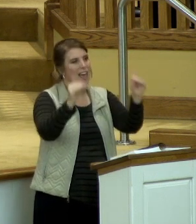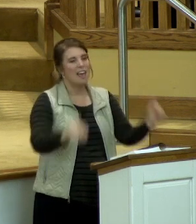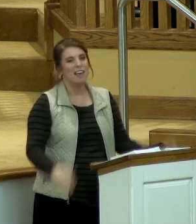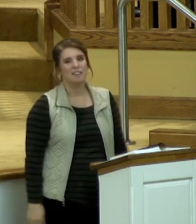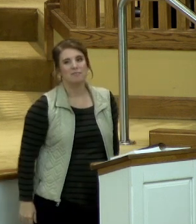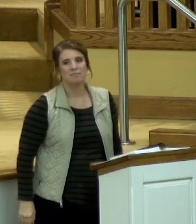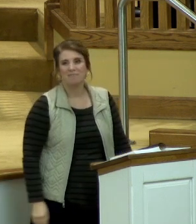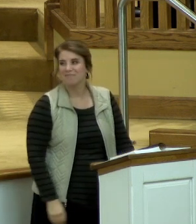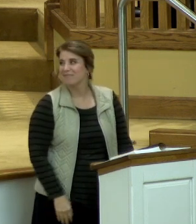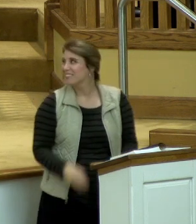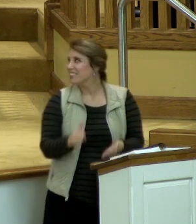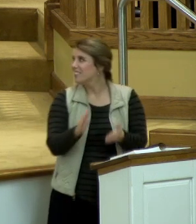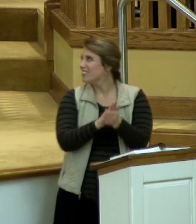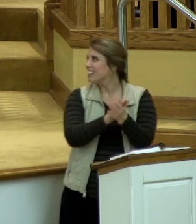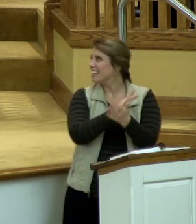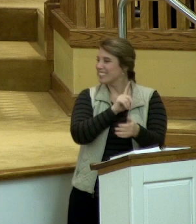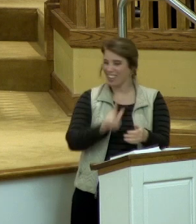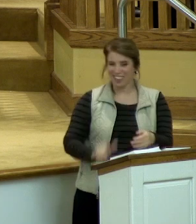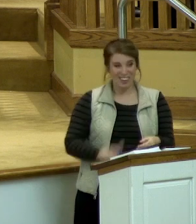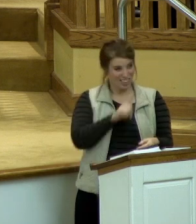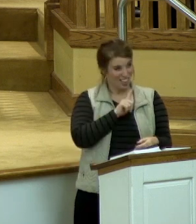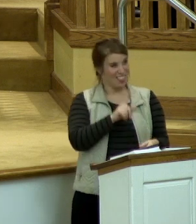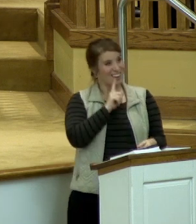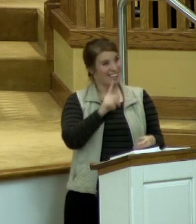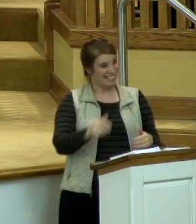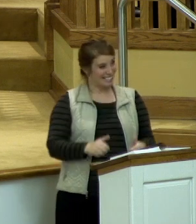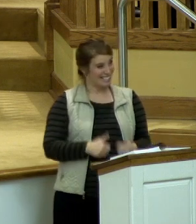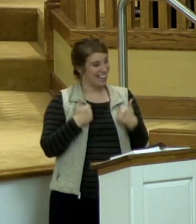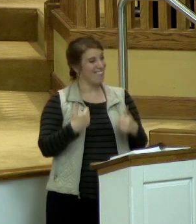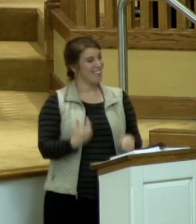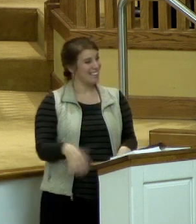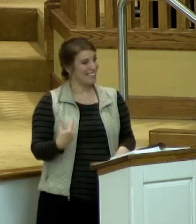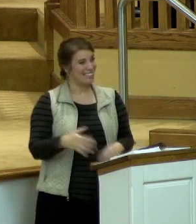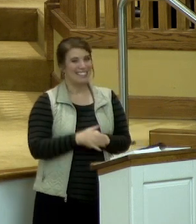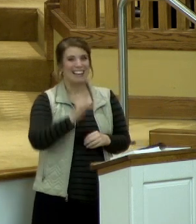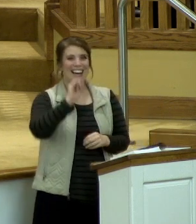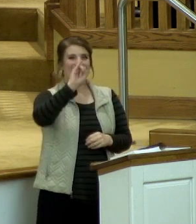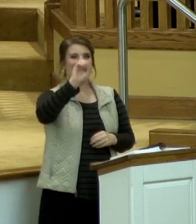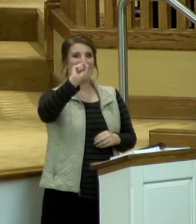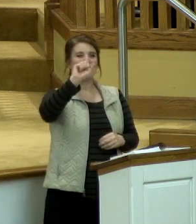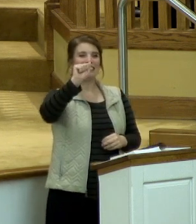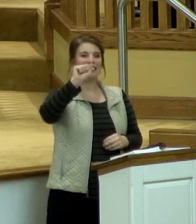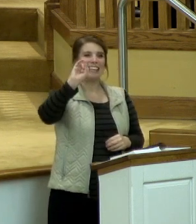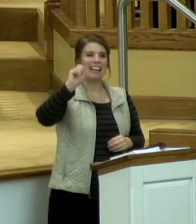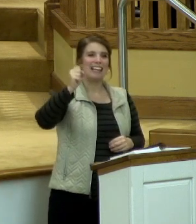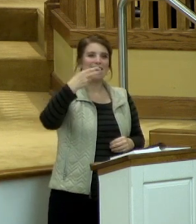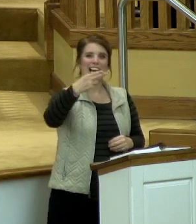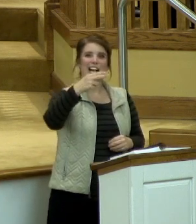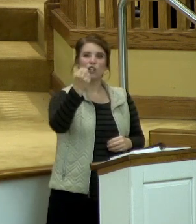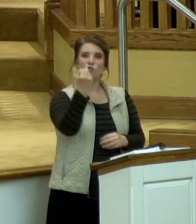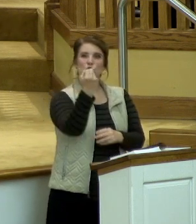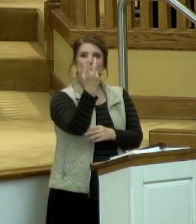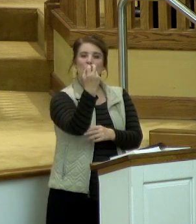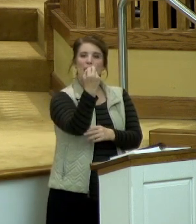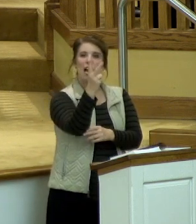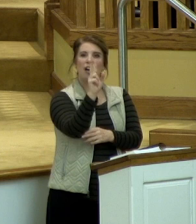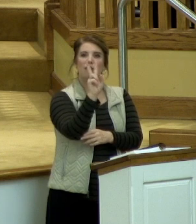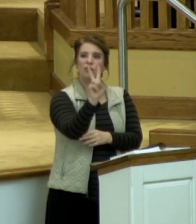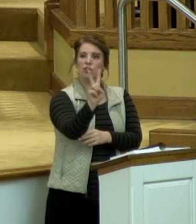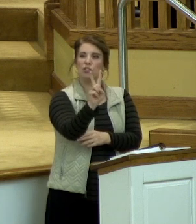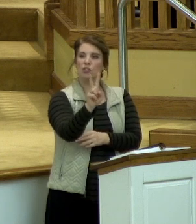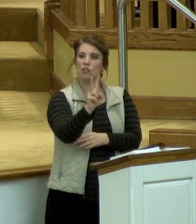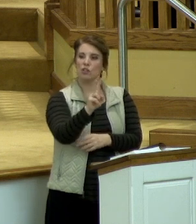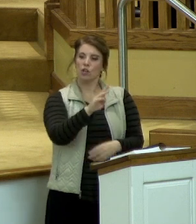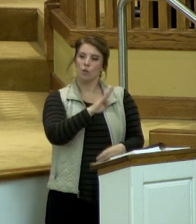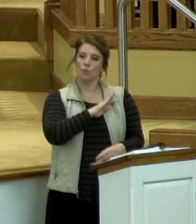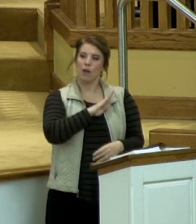exalted. Praise the Lord that the Lord is living. How about that? Now let's go over to Isaiah 12:2. This is the one Briella actually came up with the music for